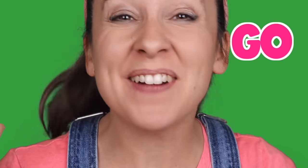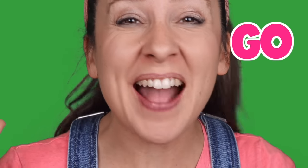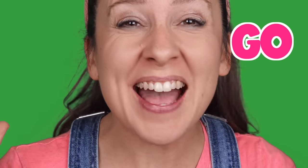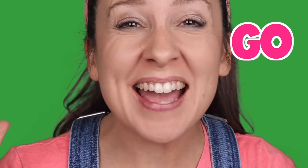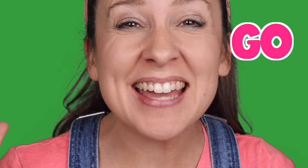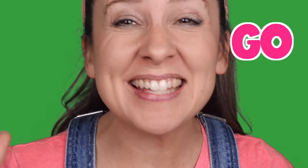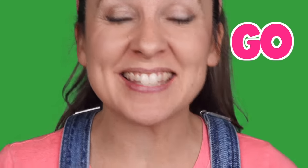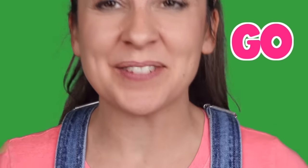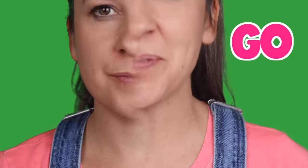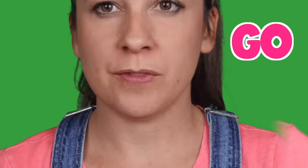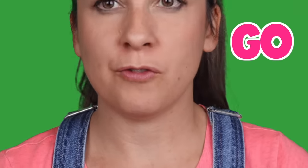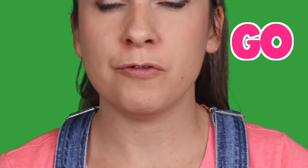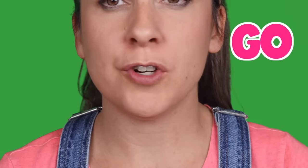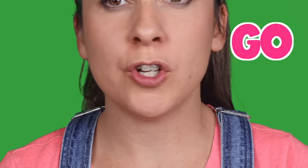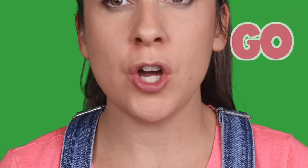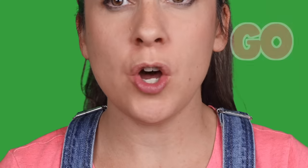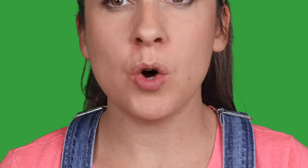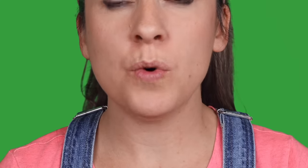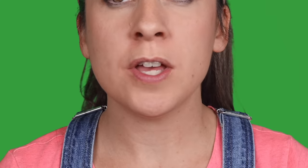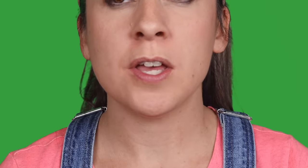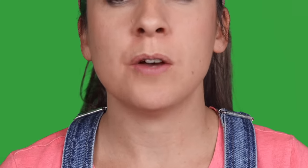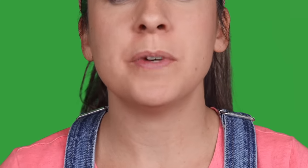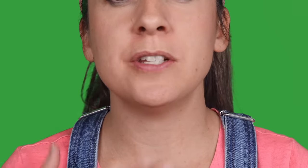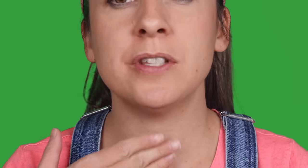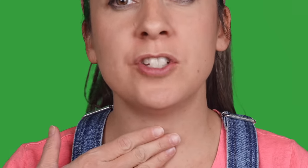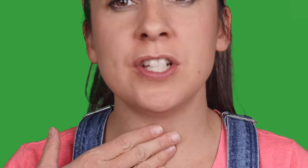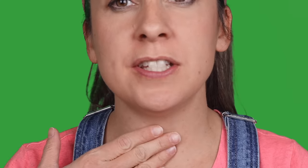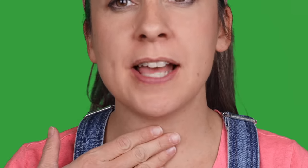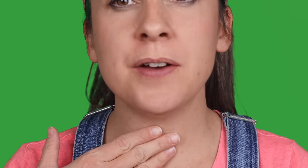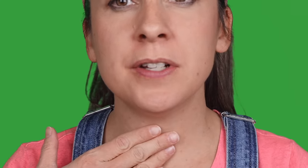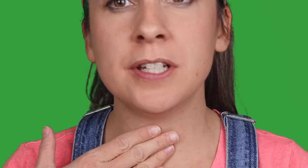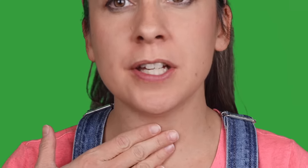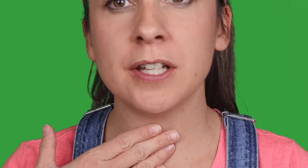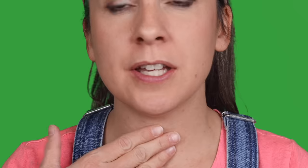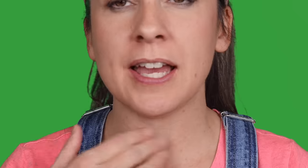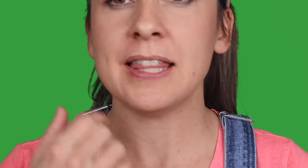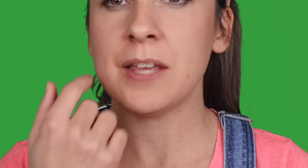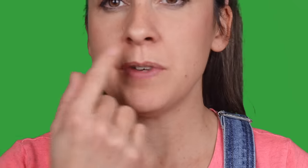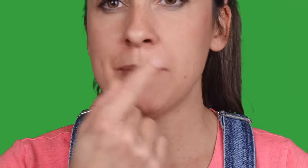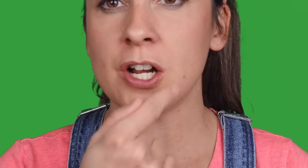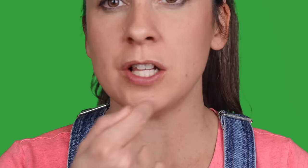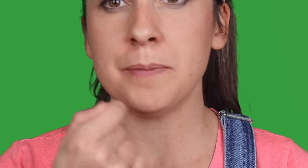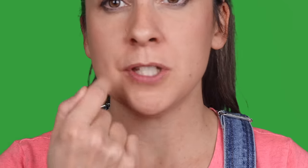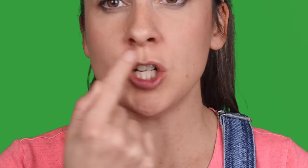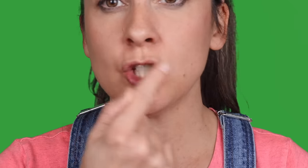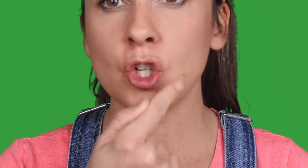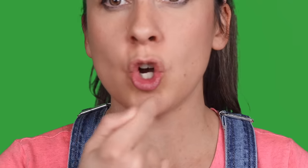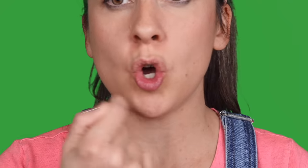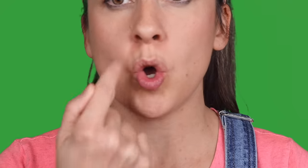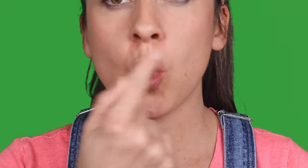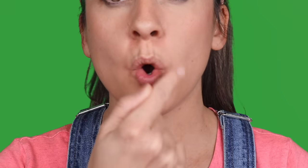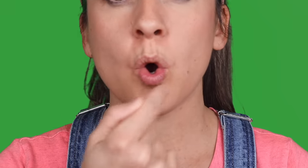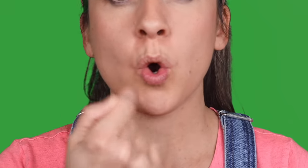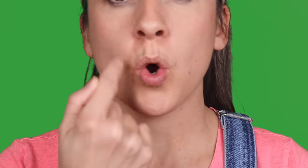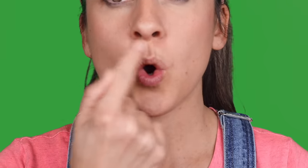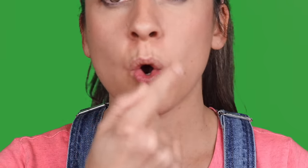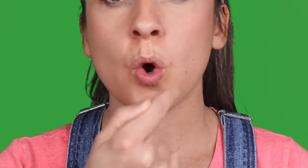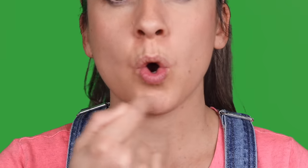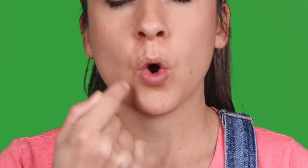get a surprise! For go, we do the G sound, g, and then we make our lips in a circle.